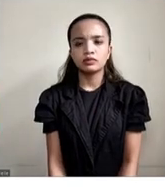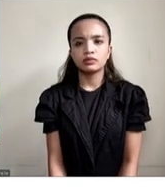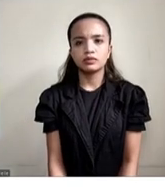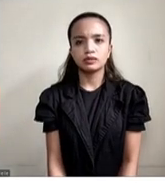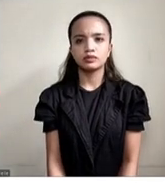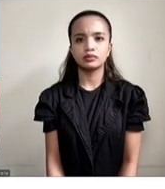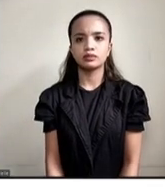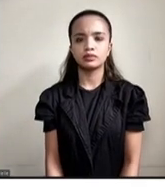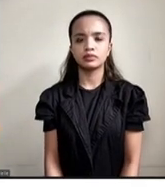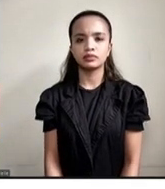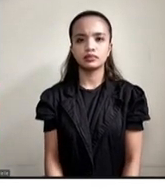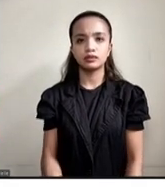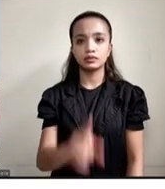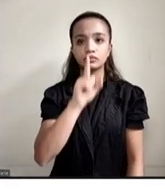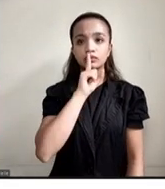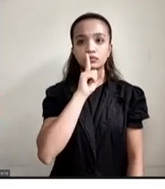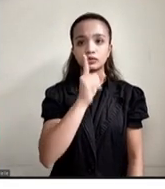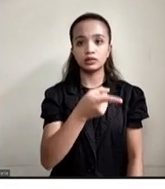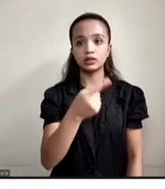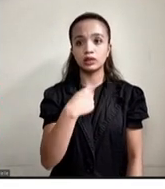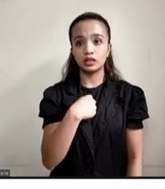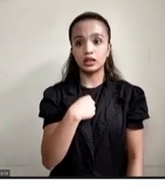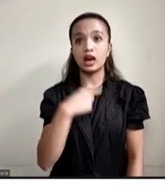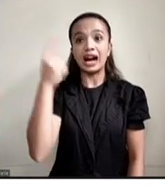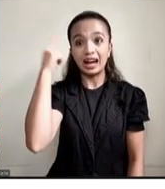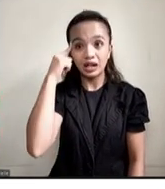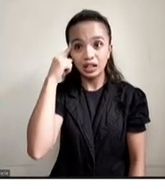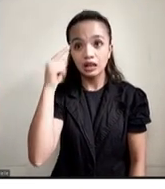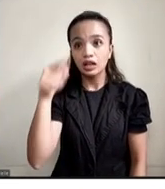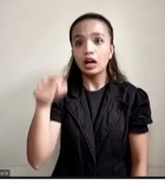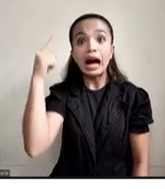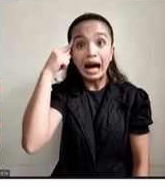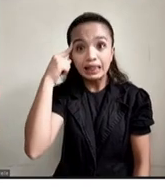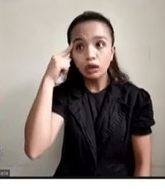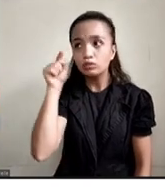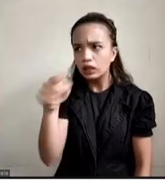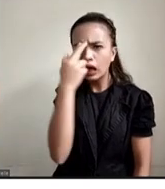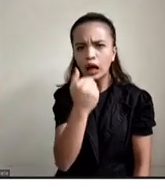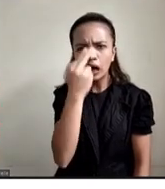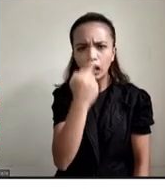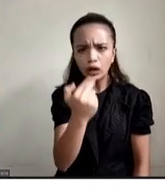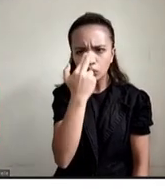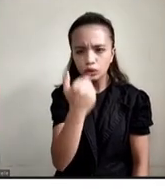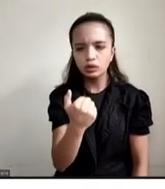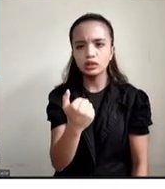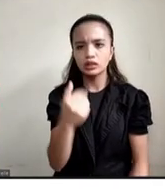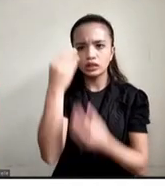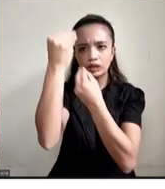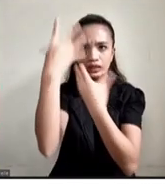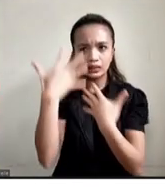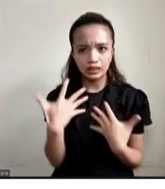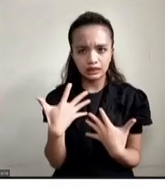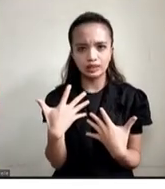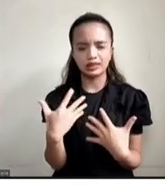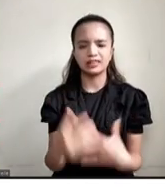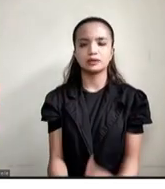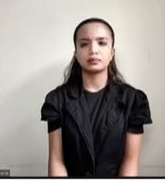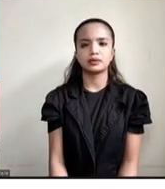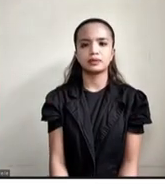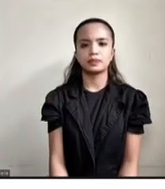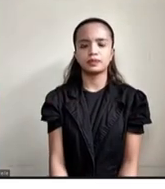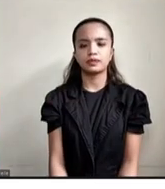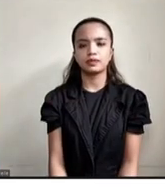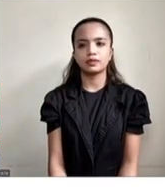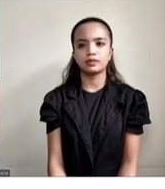Well, at the beginning, akala ko nagbibiro lang sila. When they, you know, brought it up, kasi,